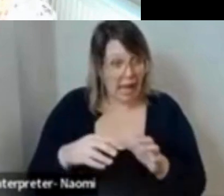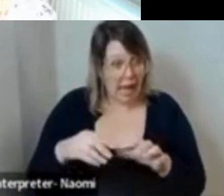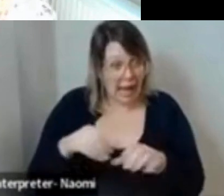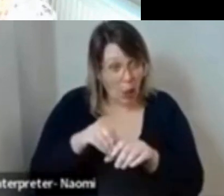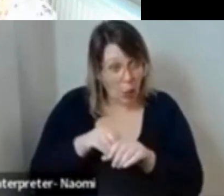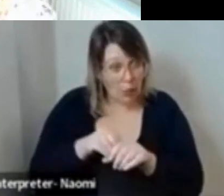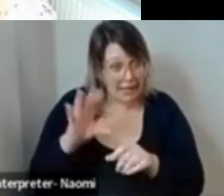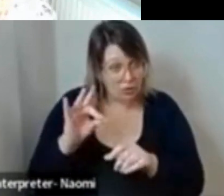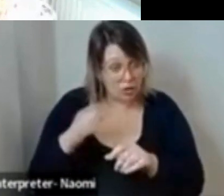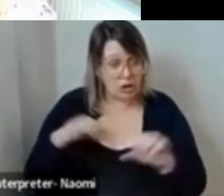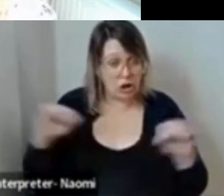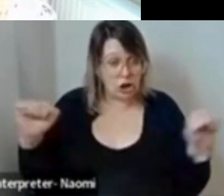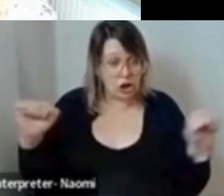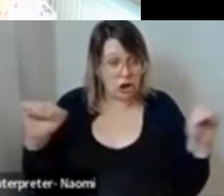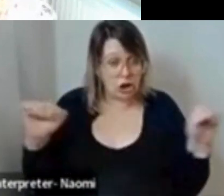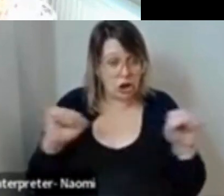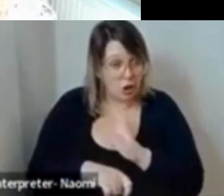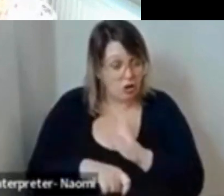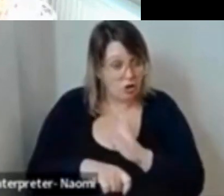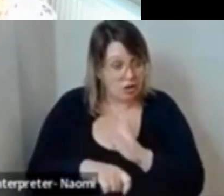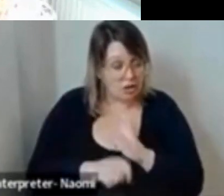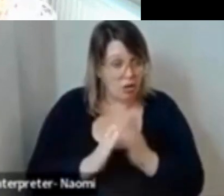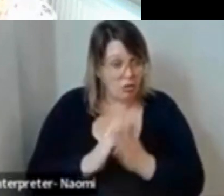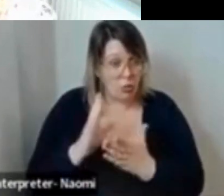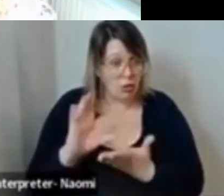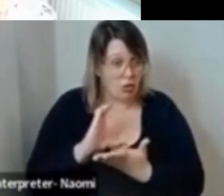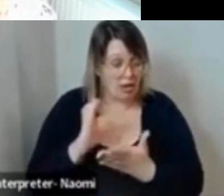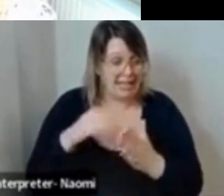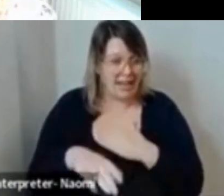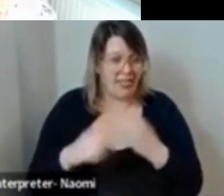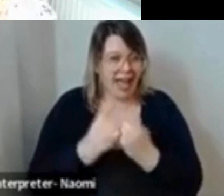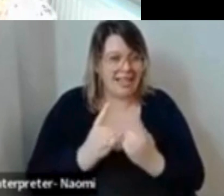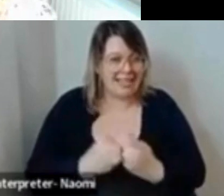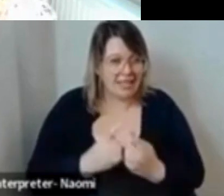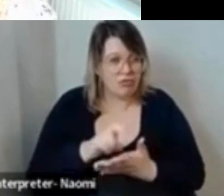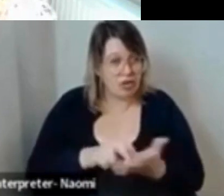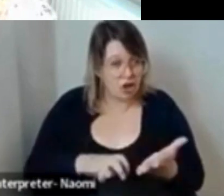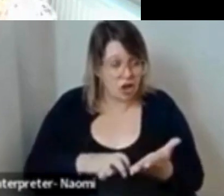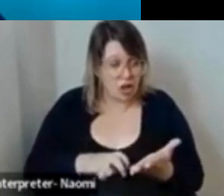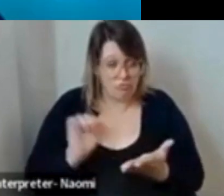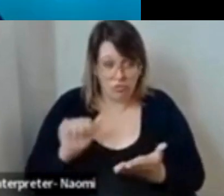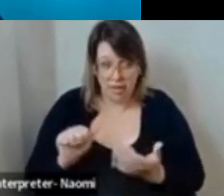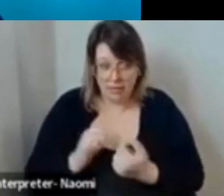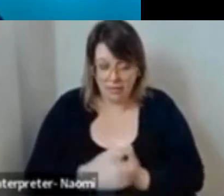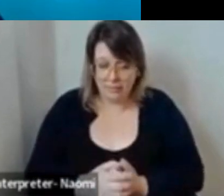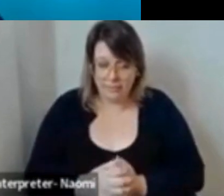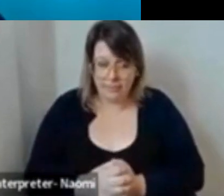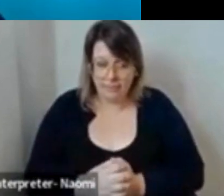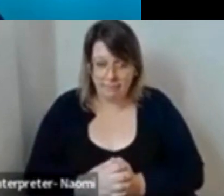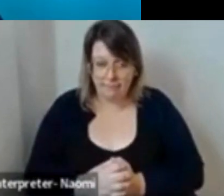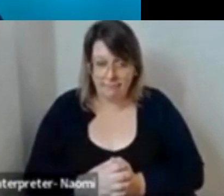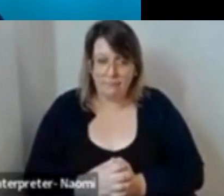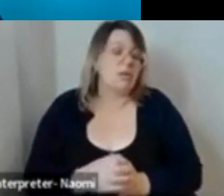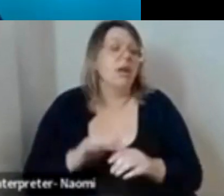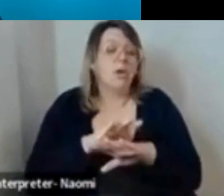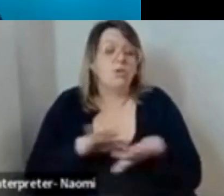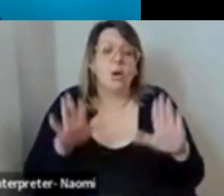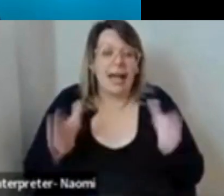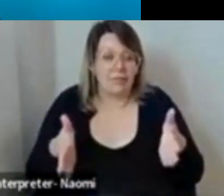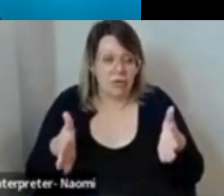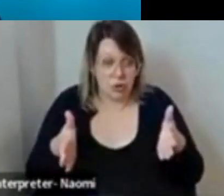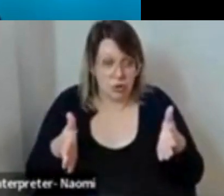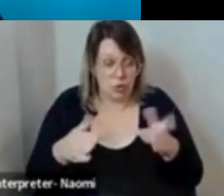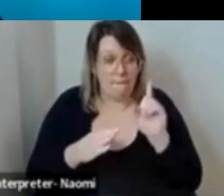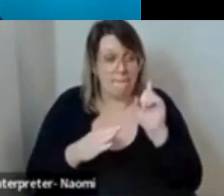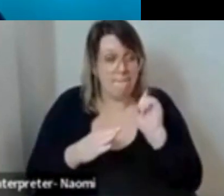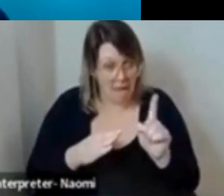they haven't purchased through the grant on the asset register return. You're not required to. And what we,